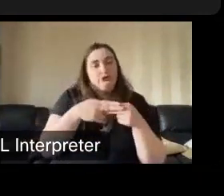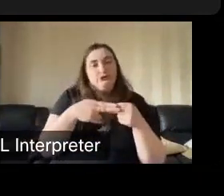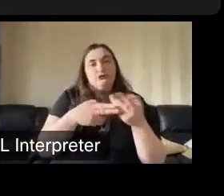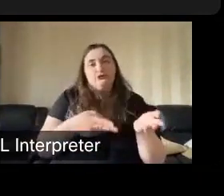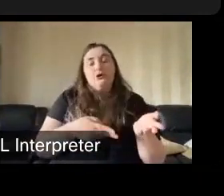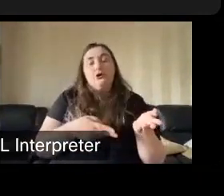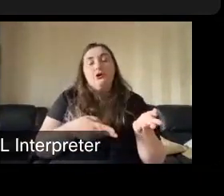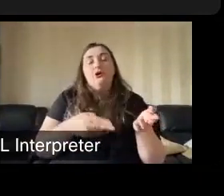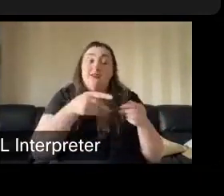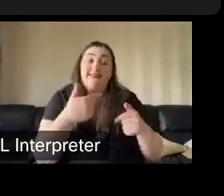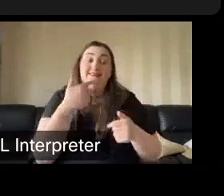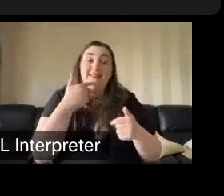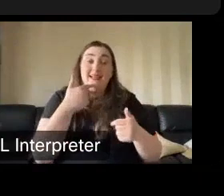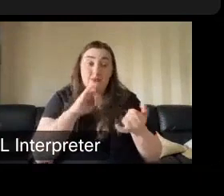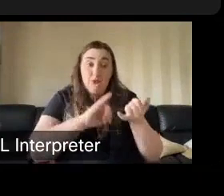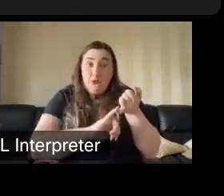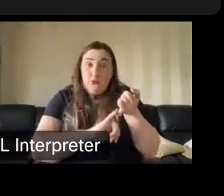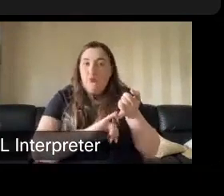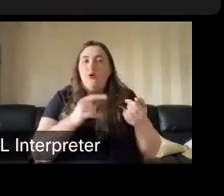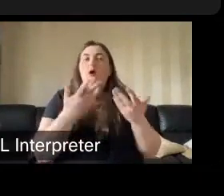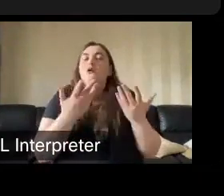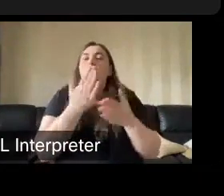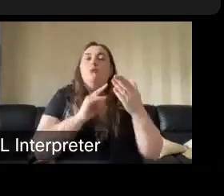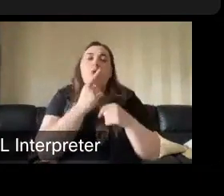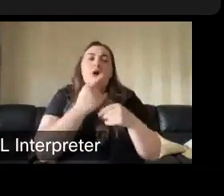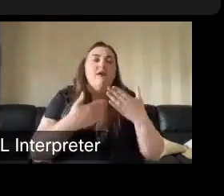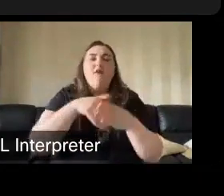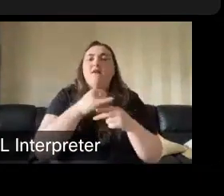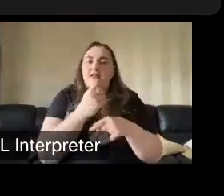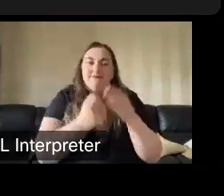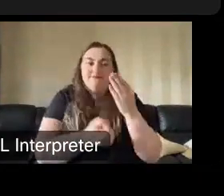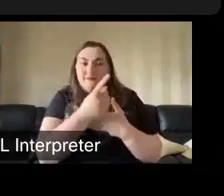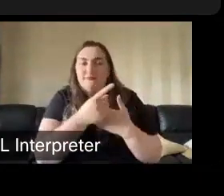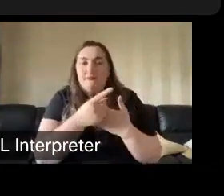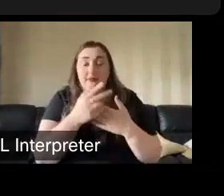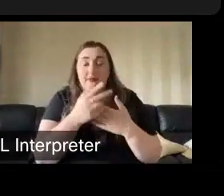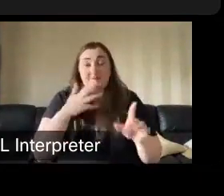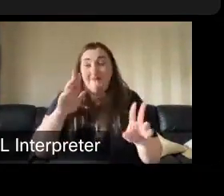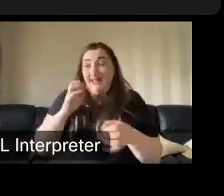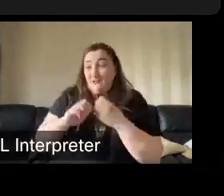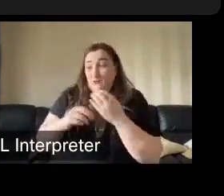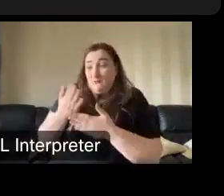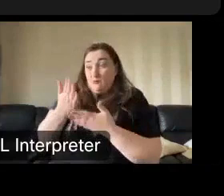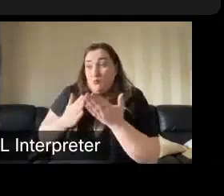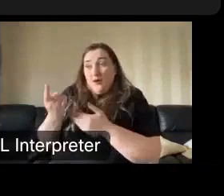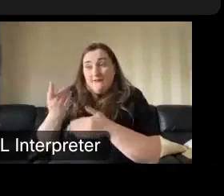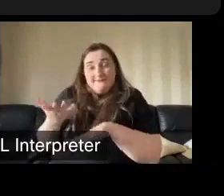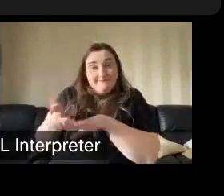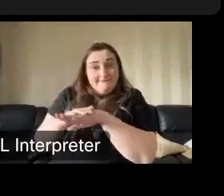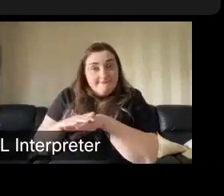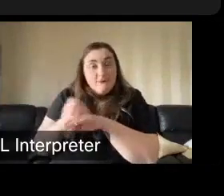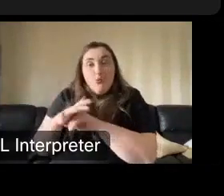victims are practitioners who are involved in an incident that harms or kills somebody else or has the potential to do